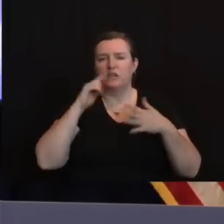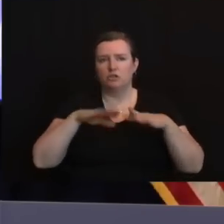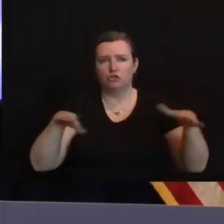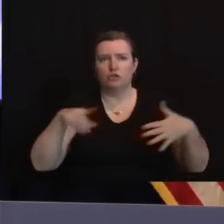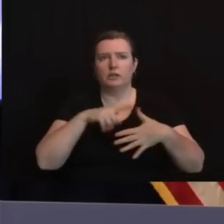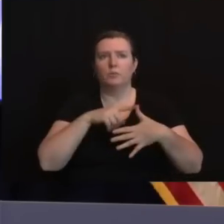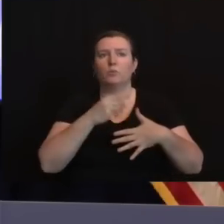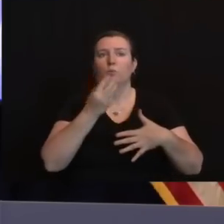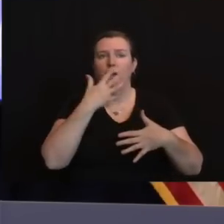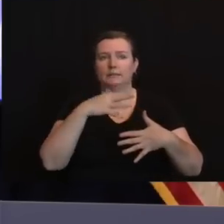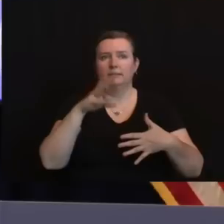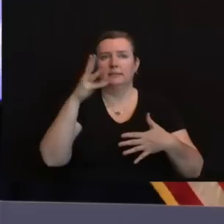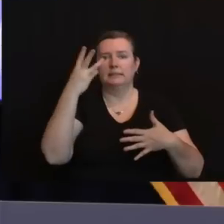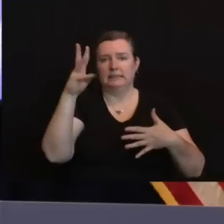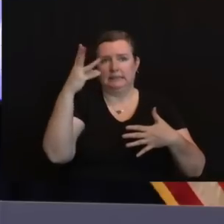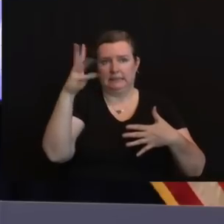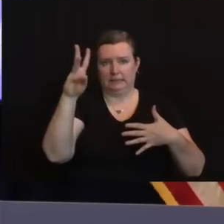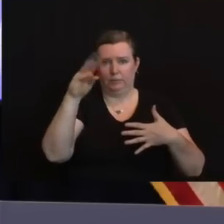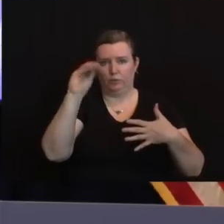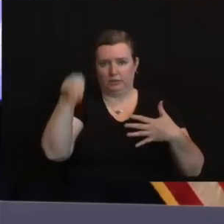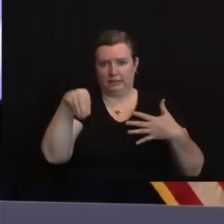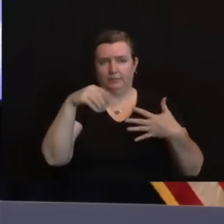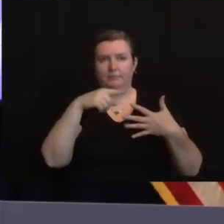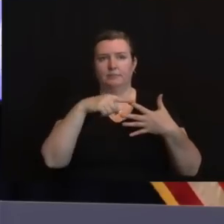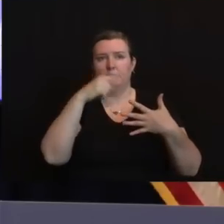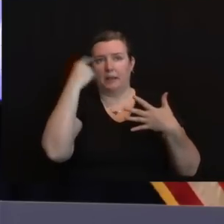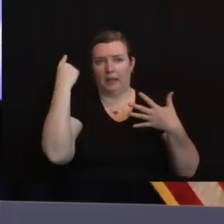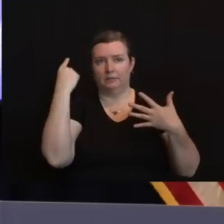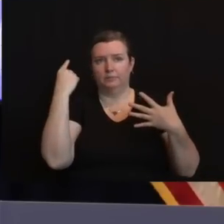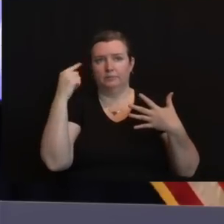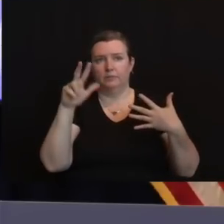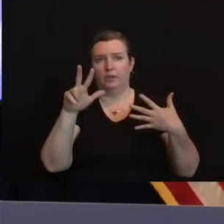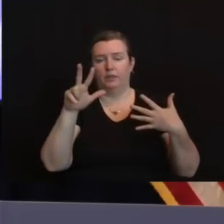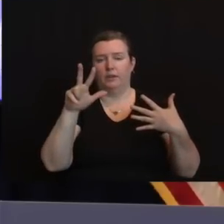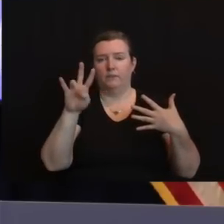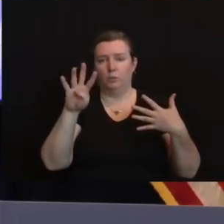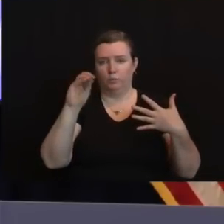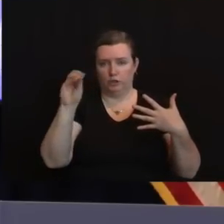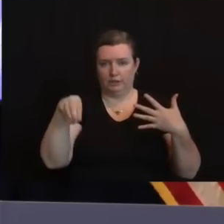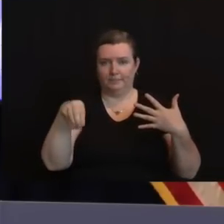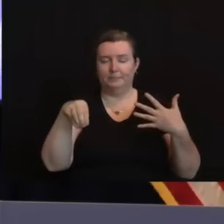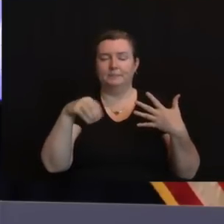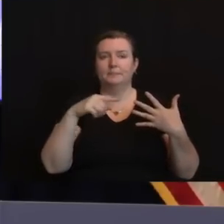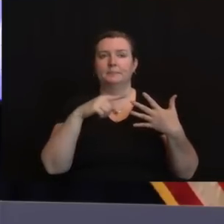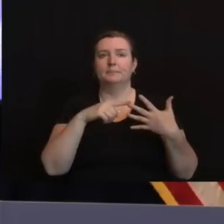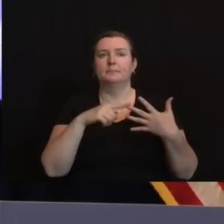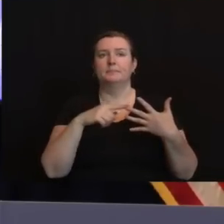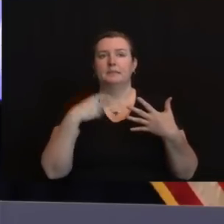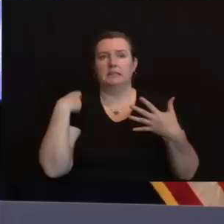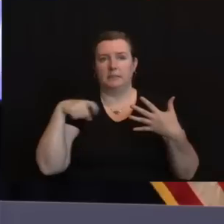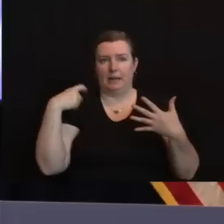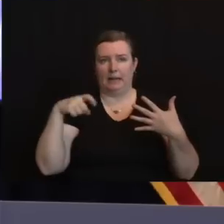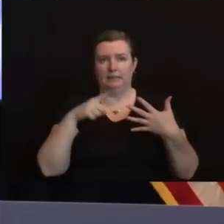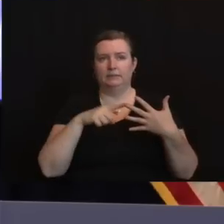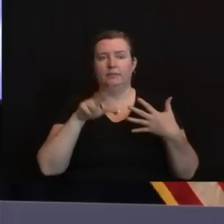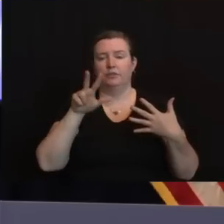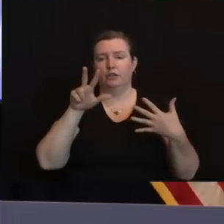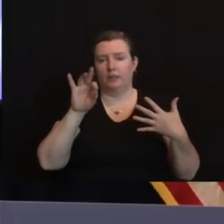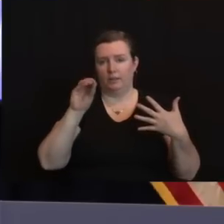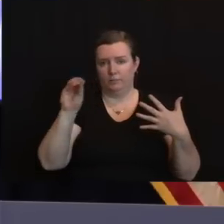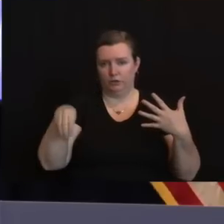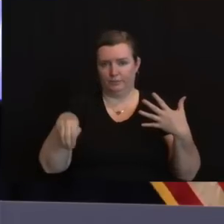white, 16%, Black, 34%, Hispanic,